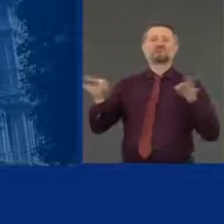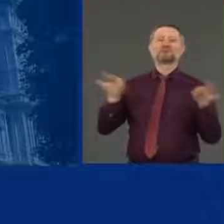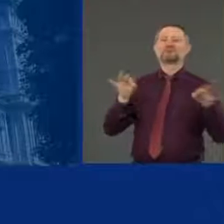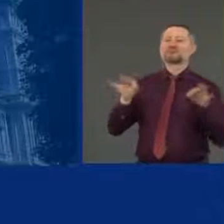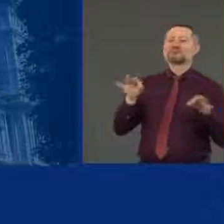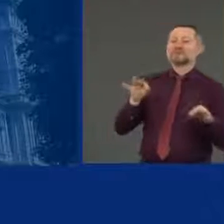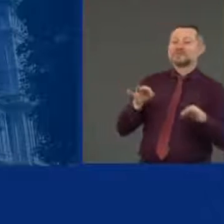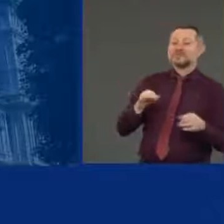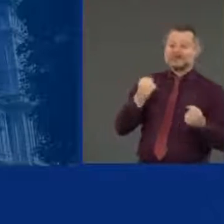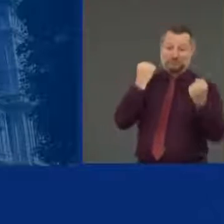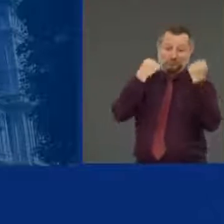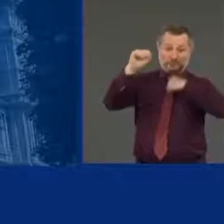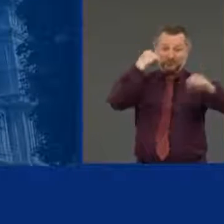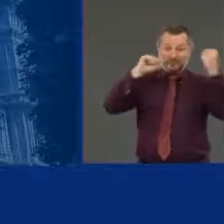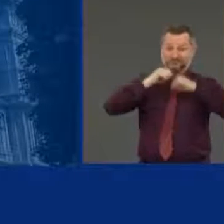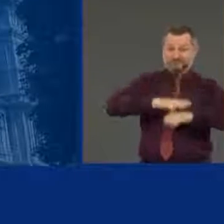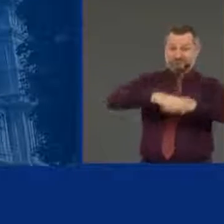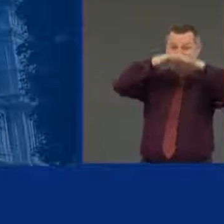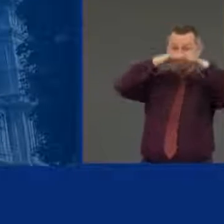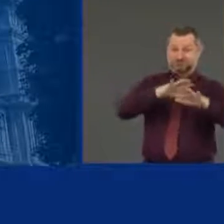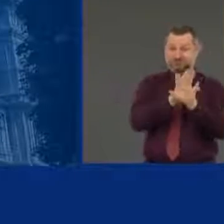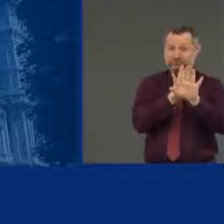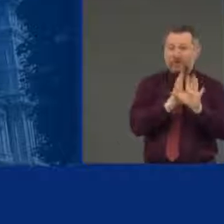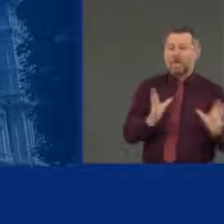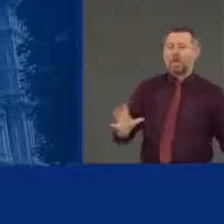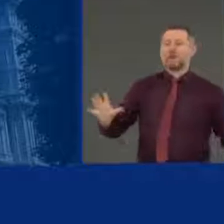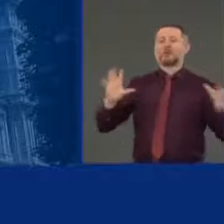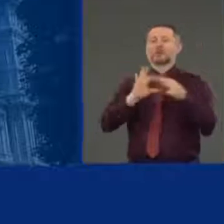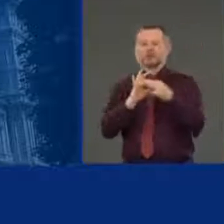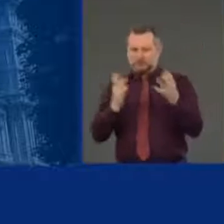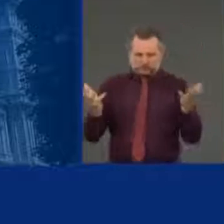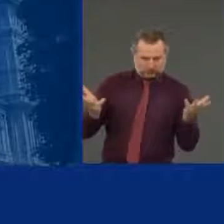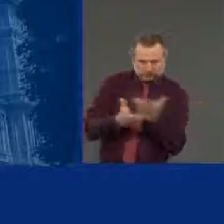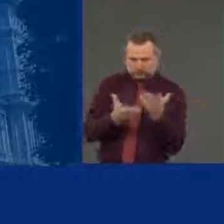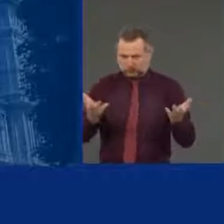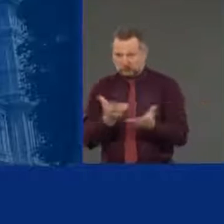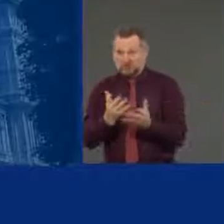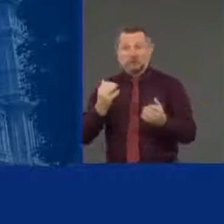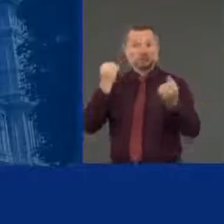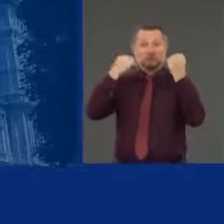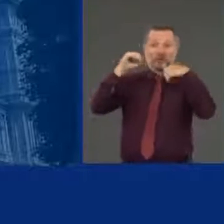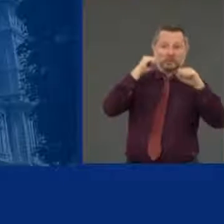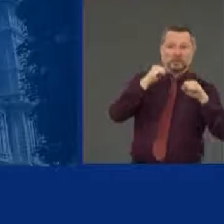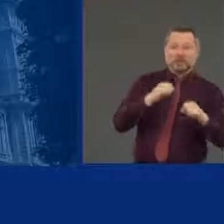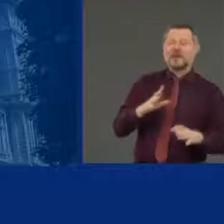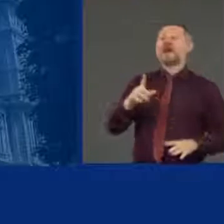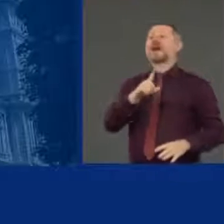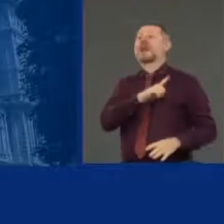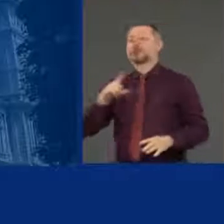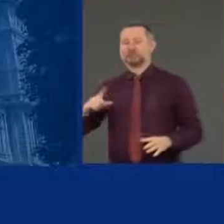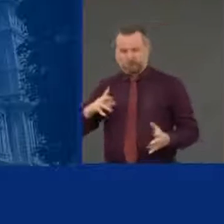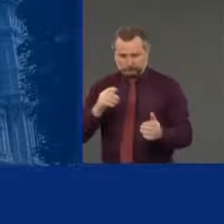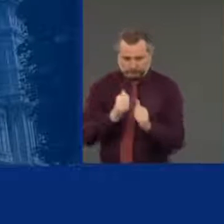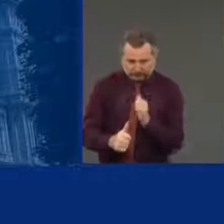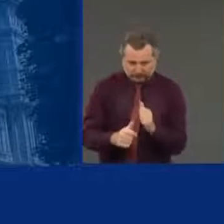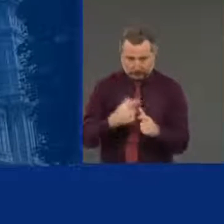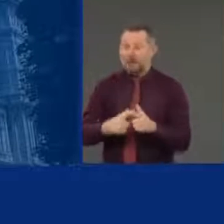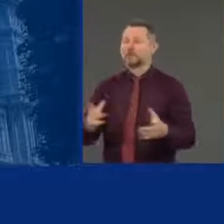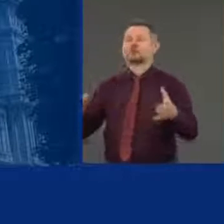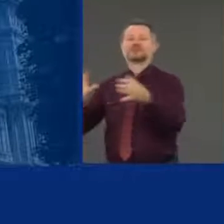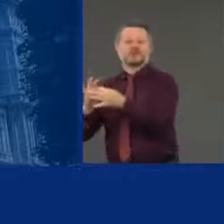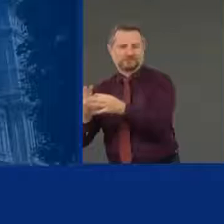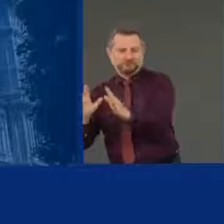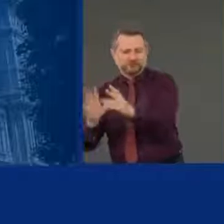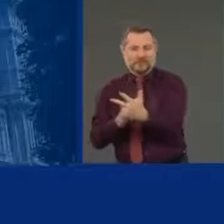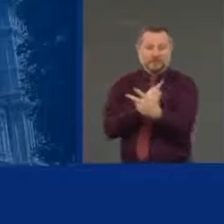legislation, reconciliation. Demonstration, legislation is making the change, and